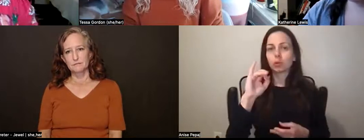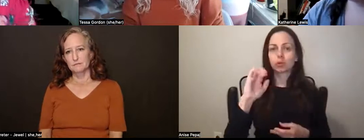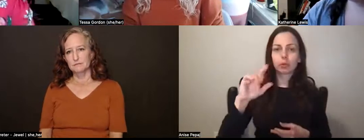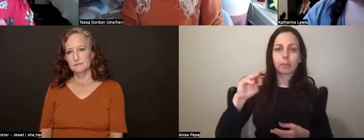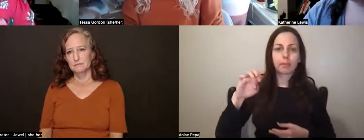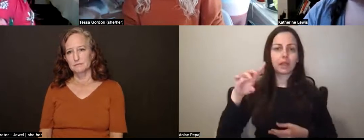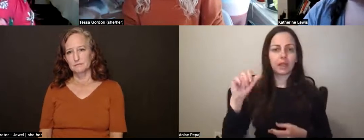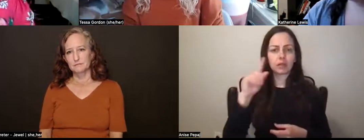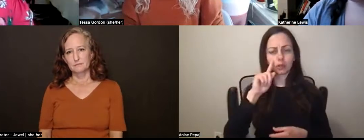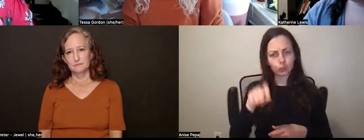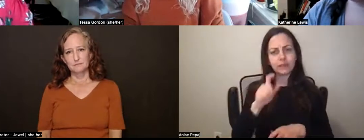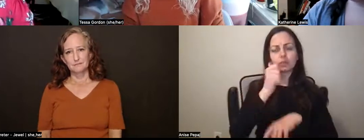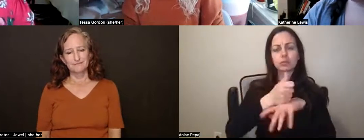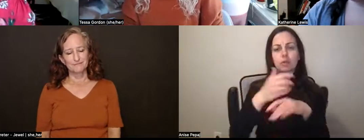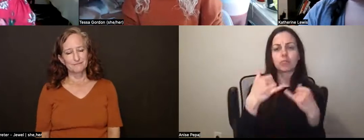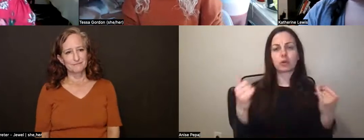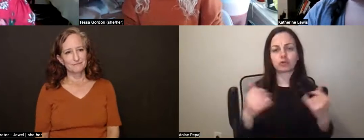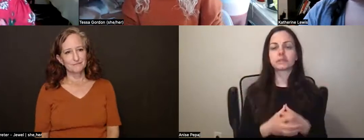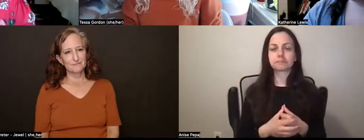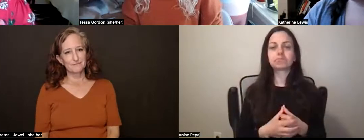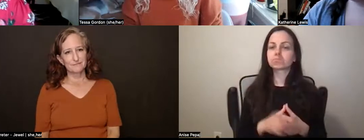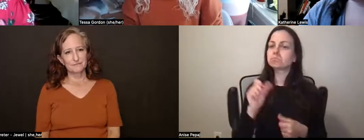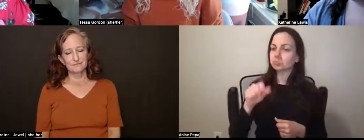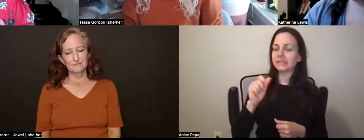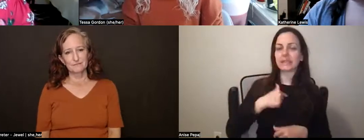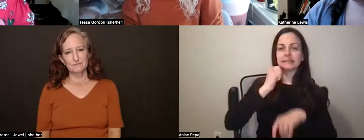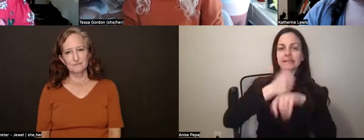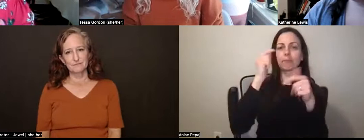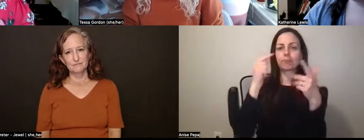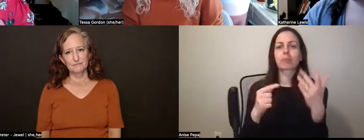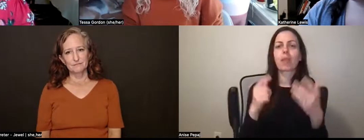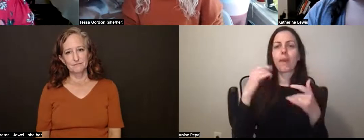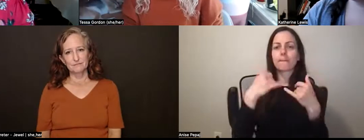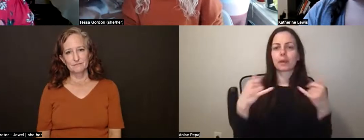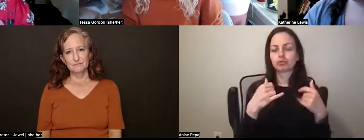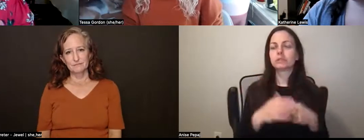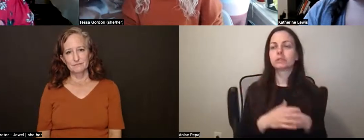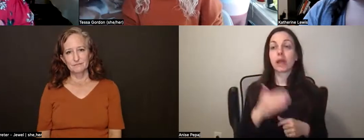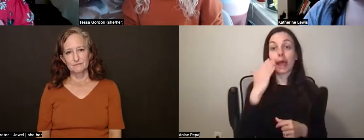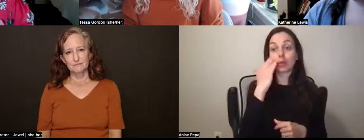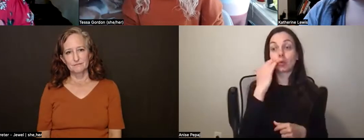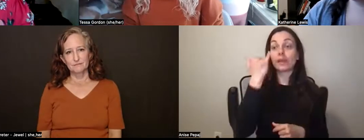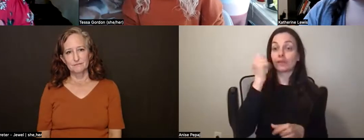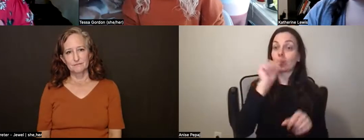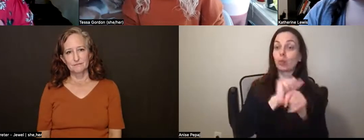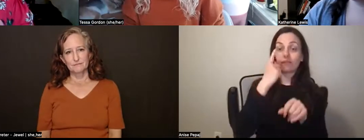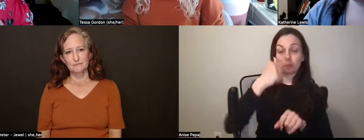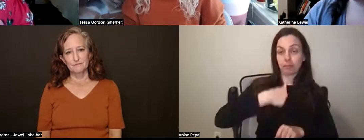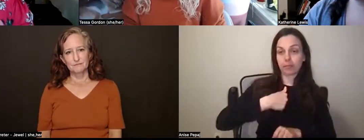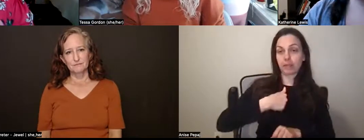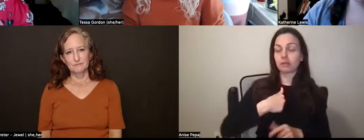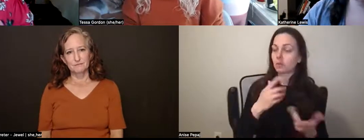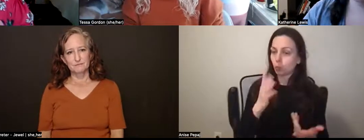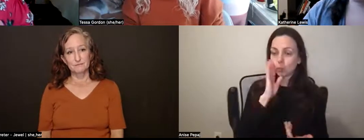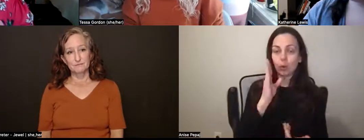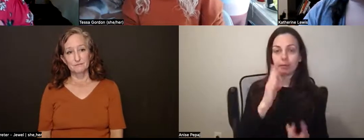So yes, I set major boundaries for myself. I made sure that I knew that if it worked for me, then it was going to work for me. And if